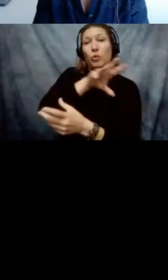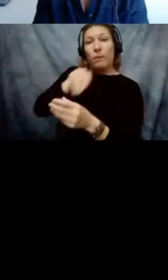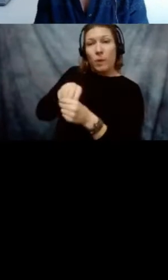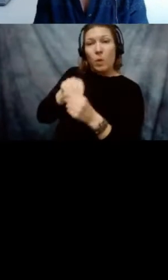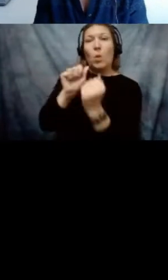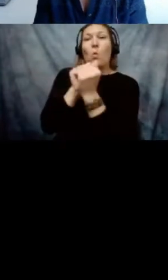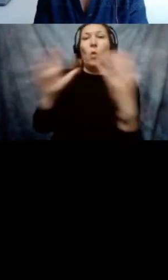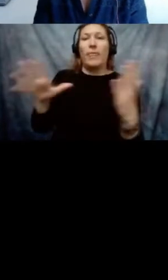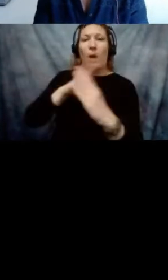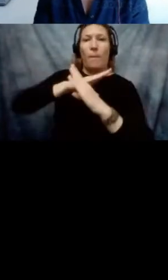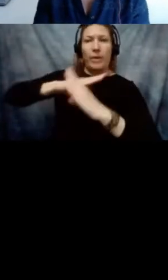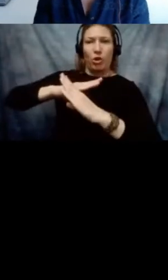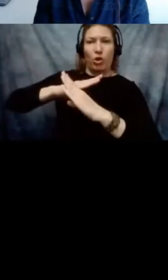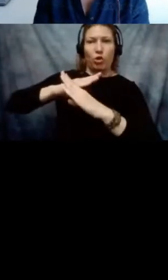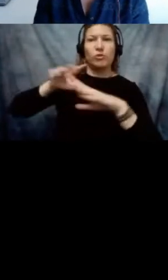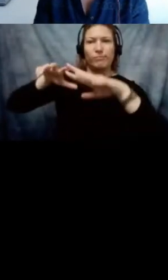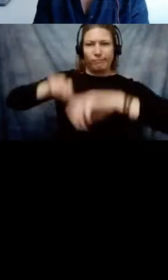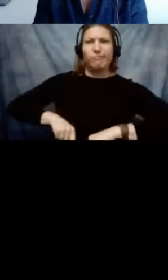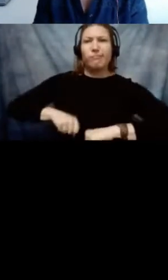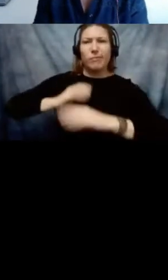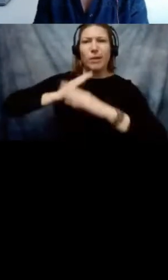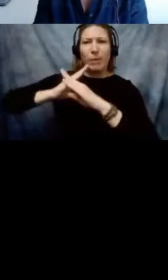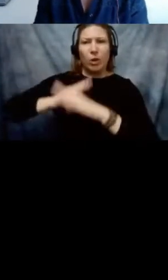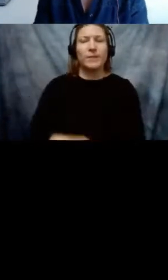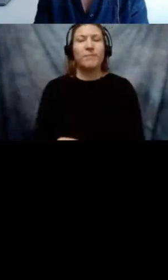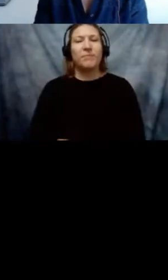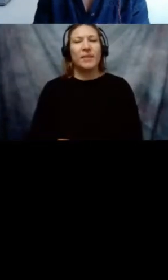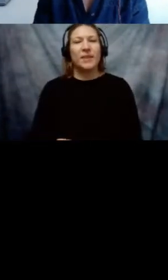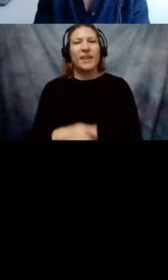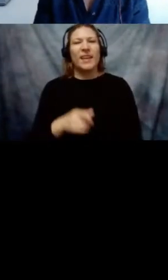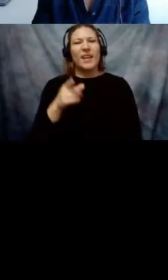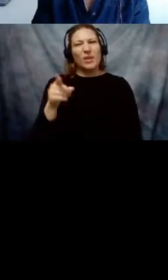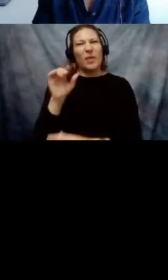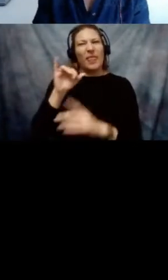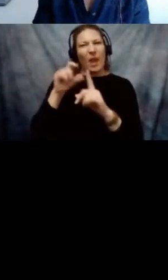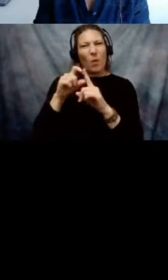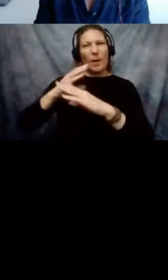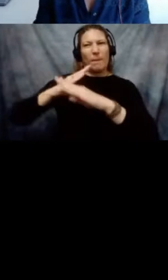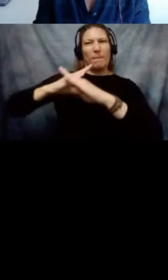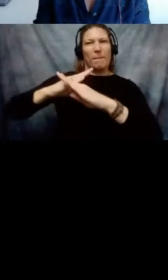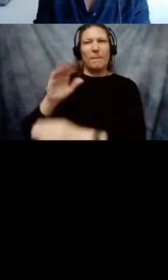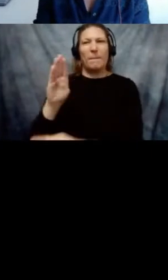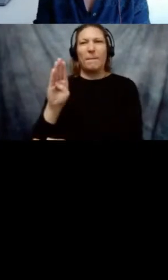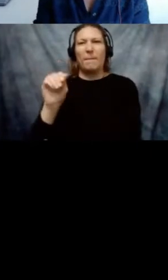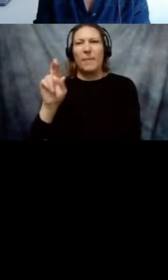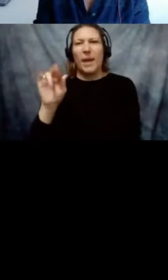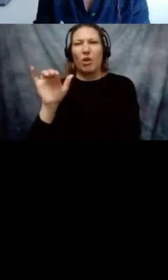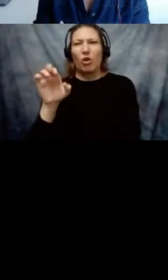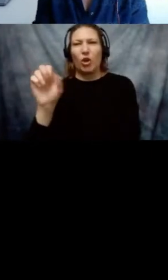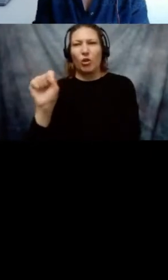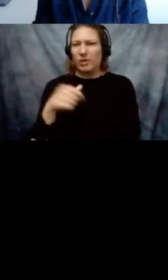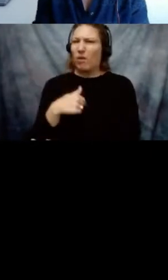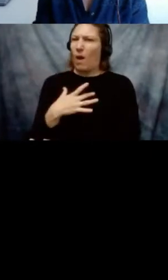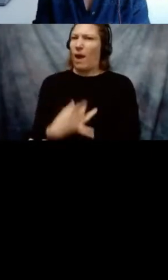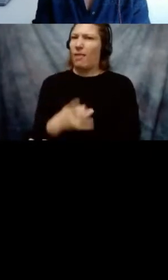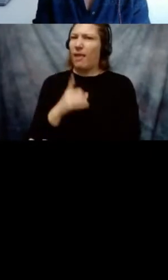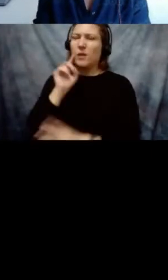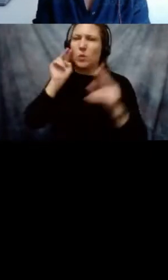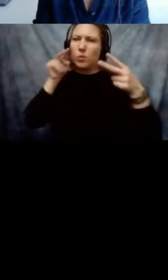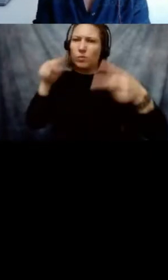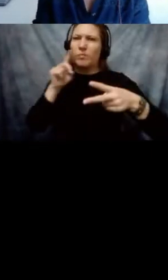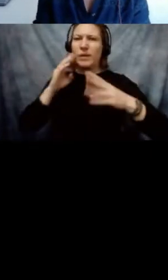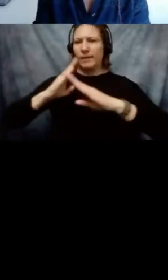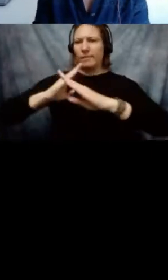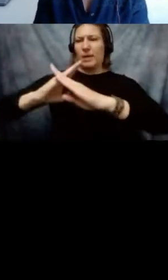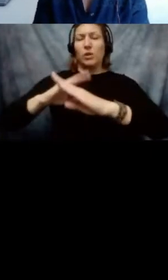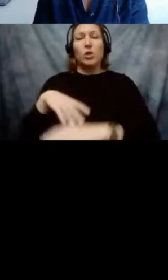this definition, the reason that I like it so much, is this word barriers. And that's because unless we develop learning which is accessible, what we're